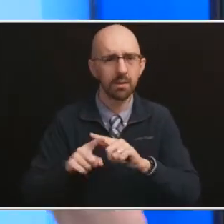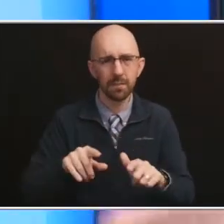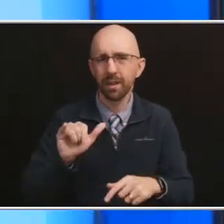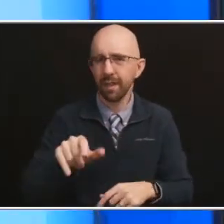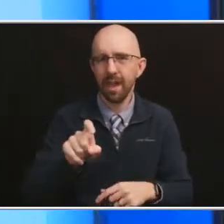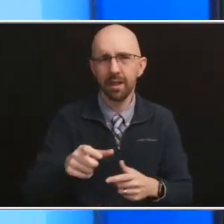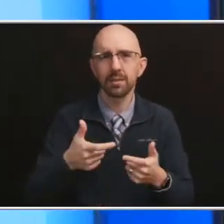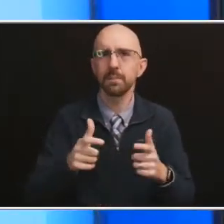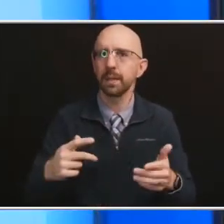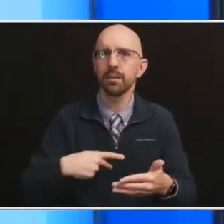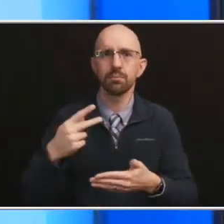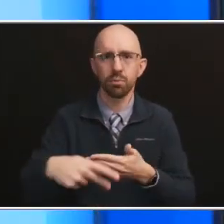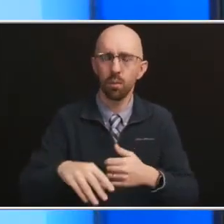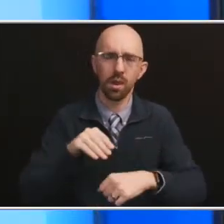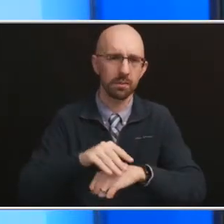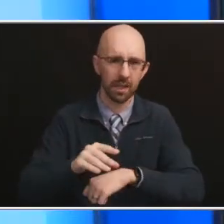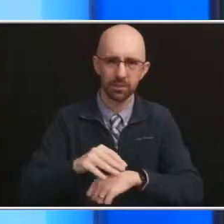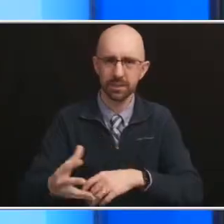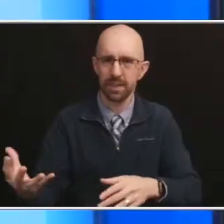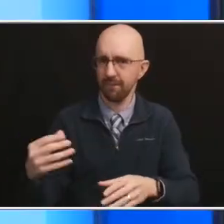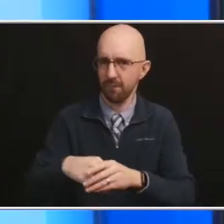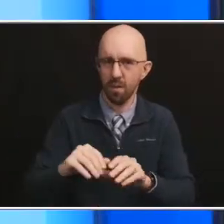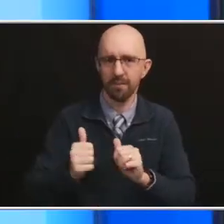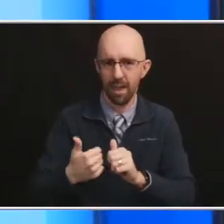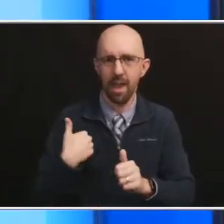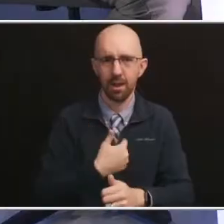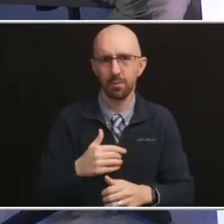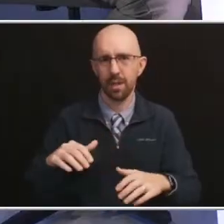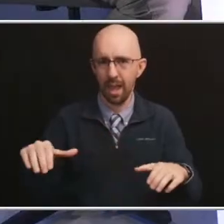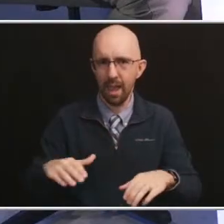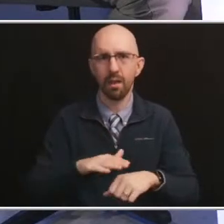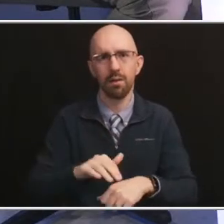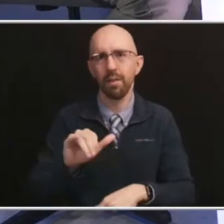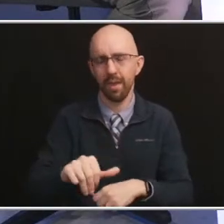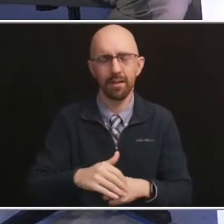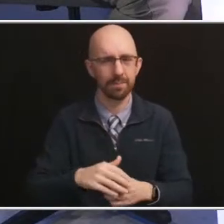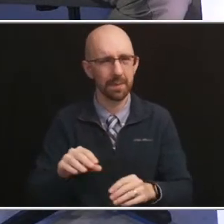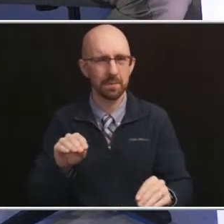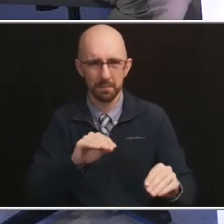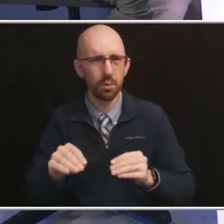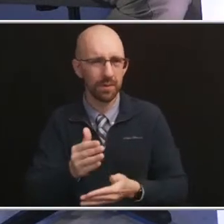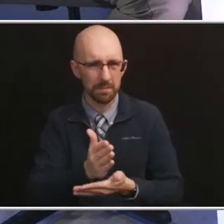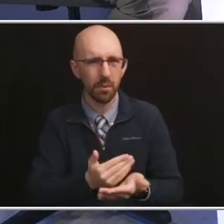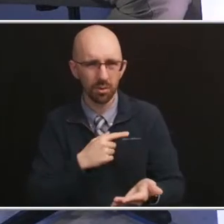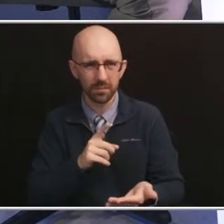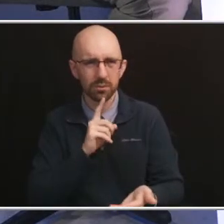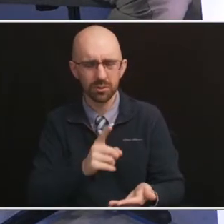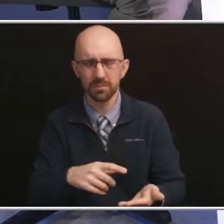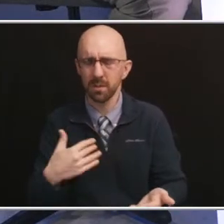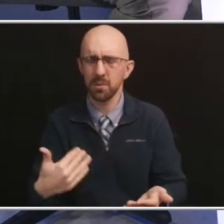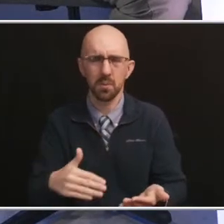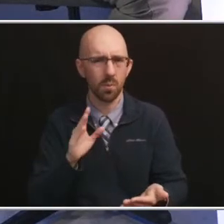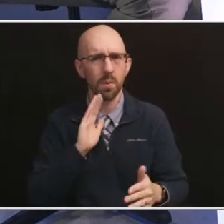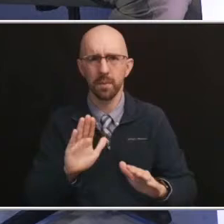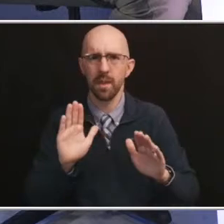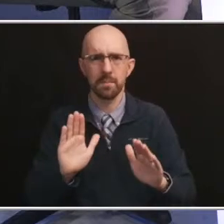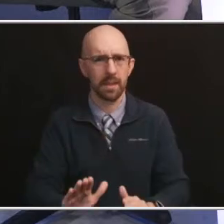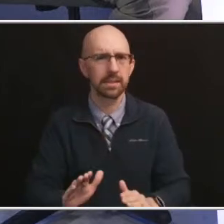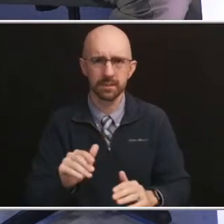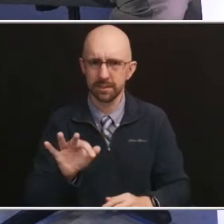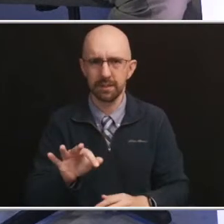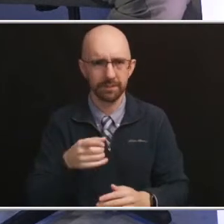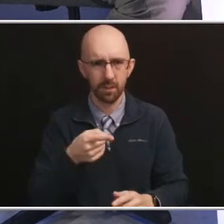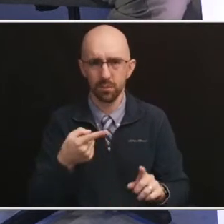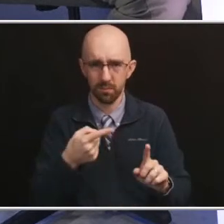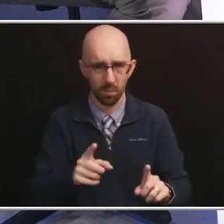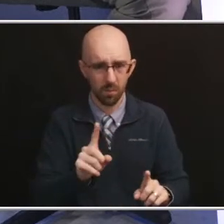and counseling involved with, like, how do we enact on this, right? a lot of moving parts, but man, that would be amazing if there was a point when it was just